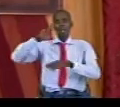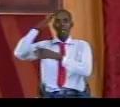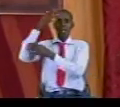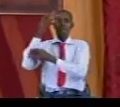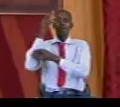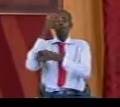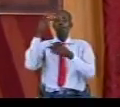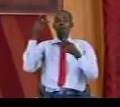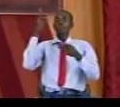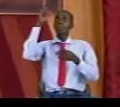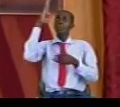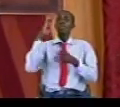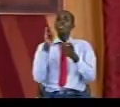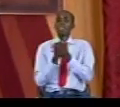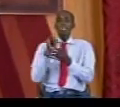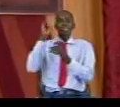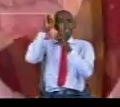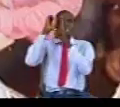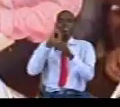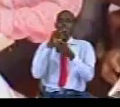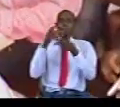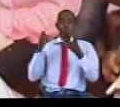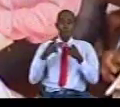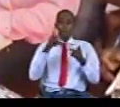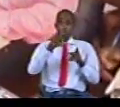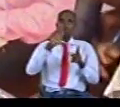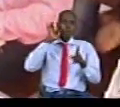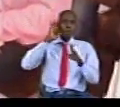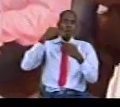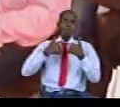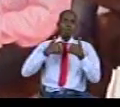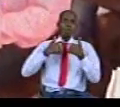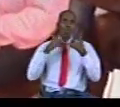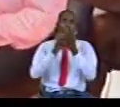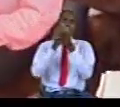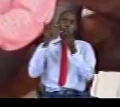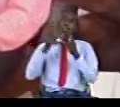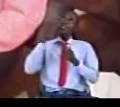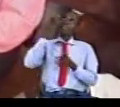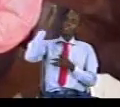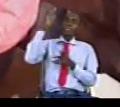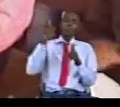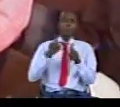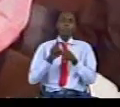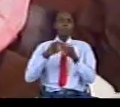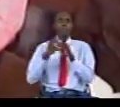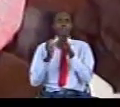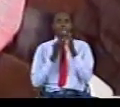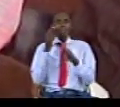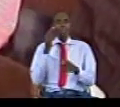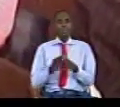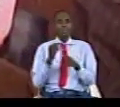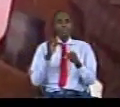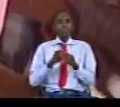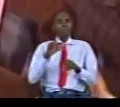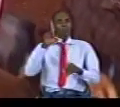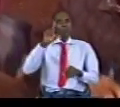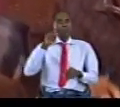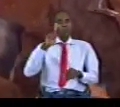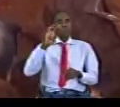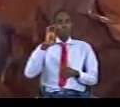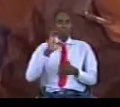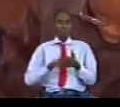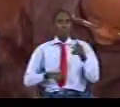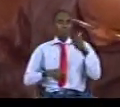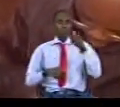his place. You'll have your place when you go there. It says in Luke chapter 24, Luke chapter 24,